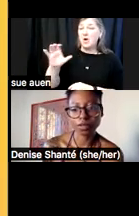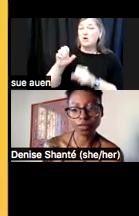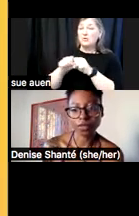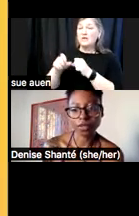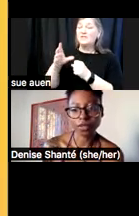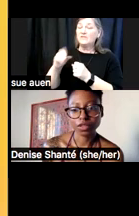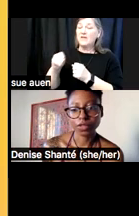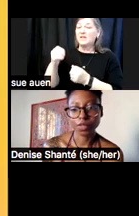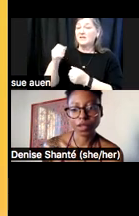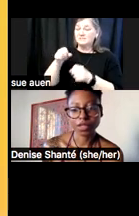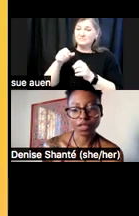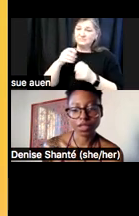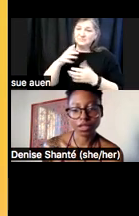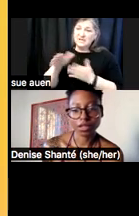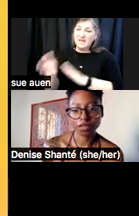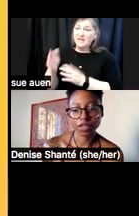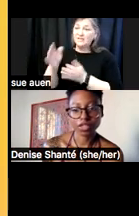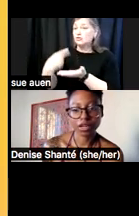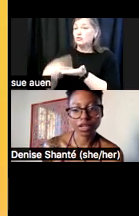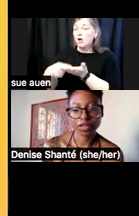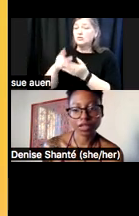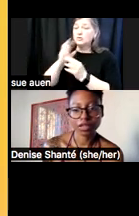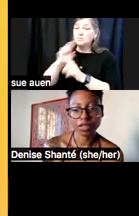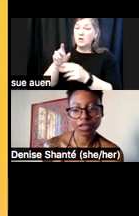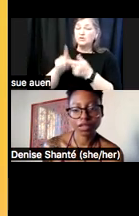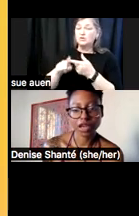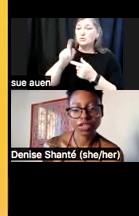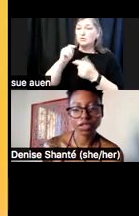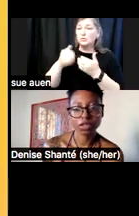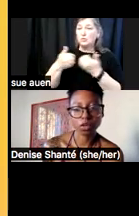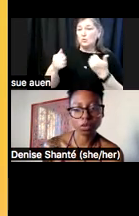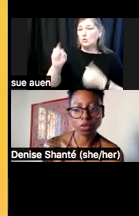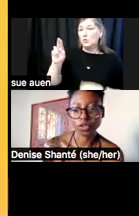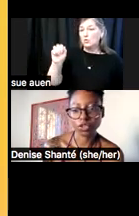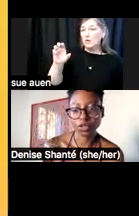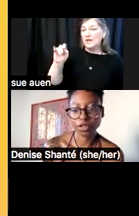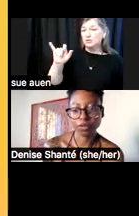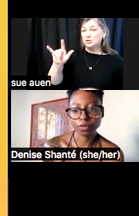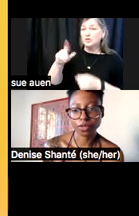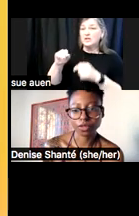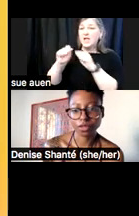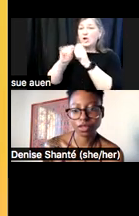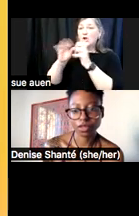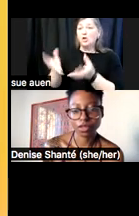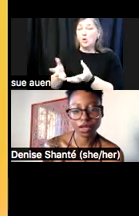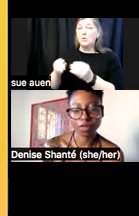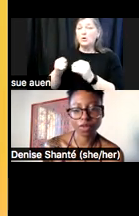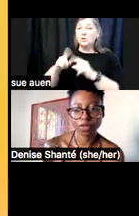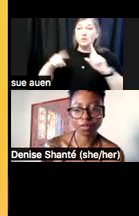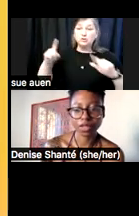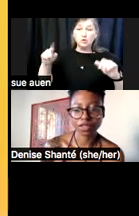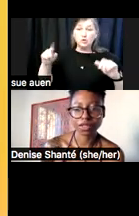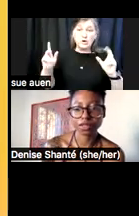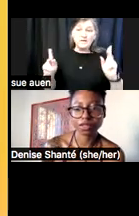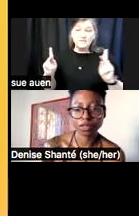Talks to respond to the need of racialized / global majority folks to talk about